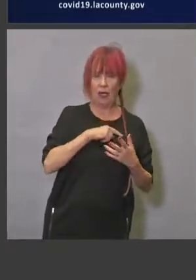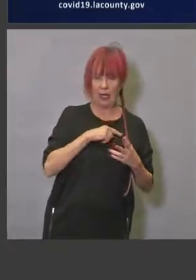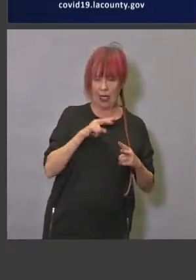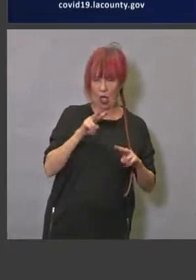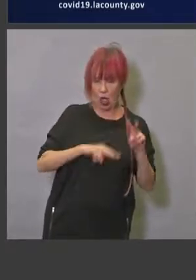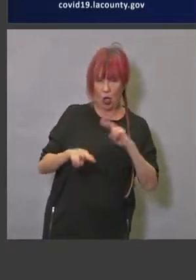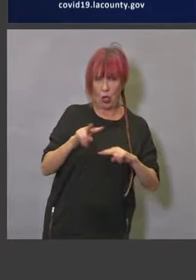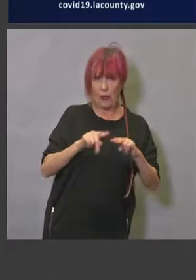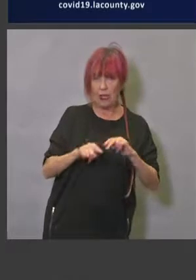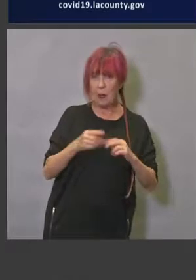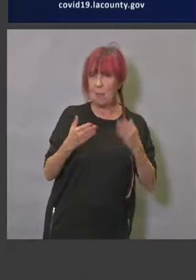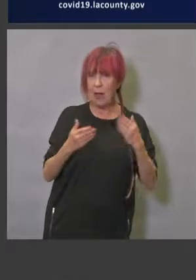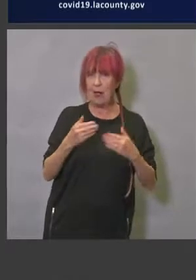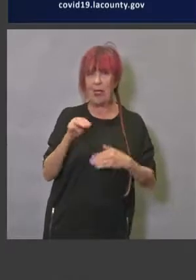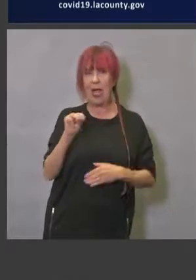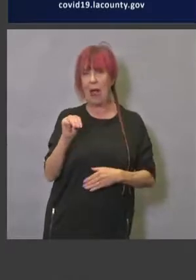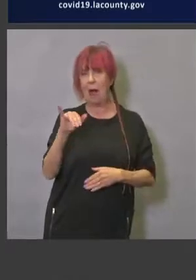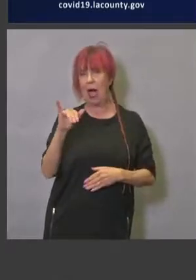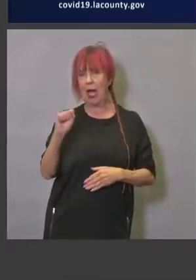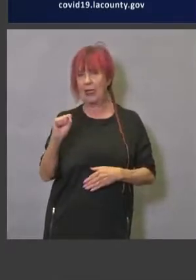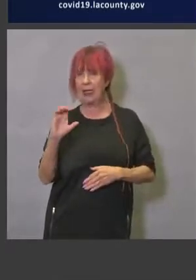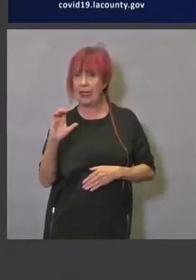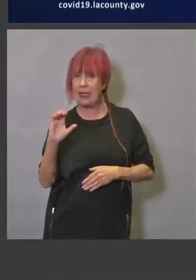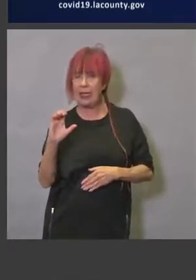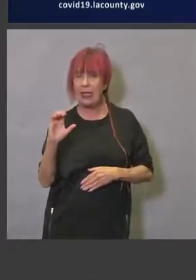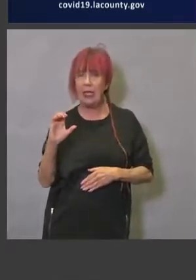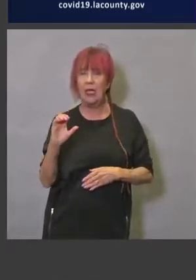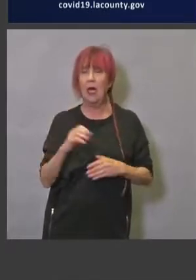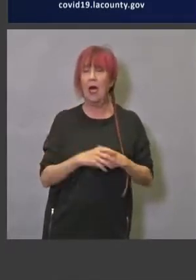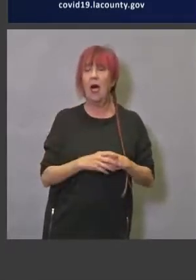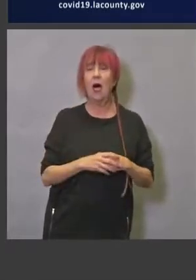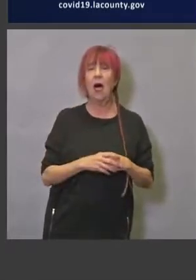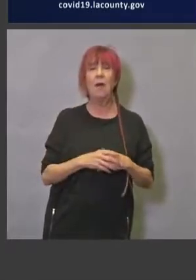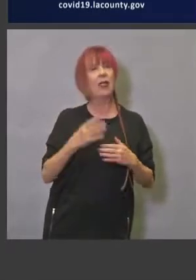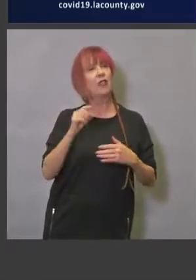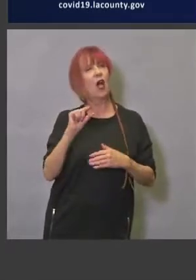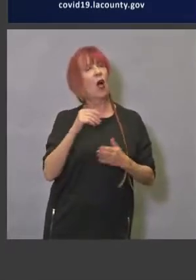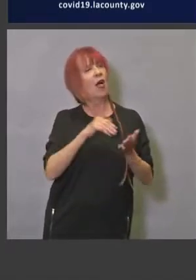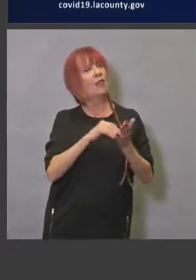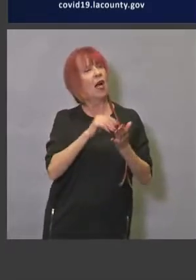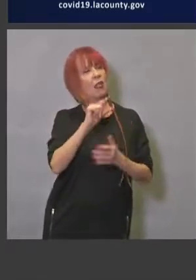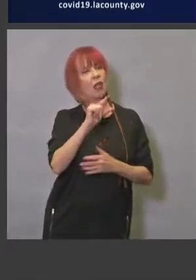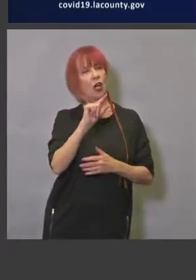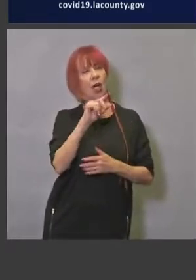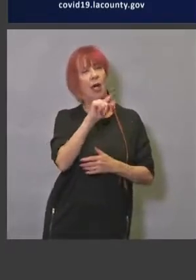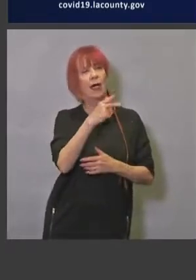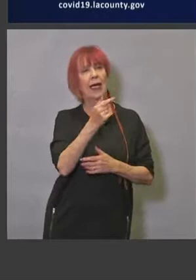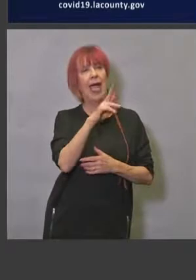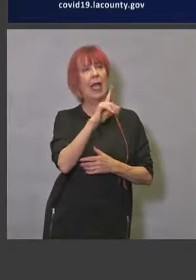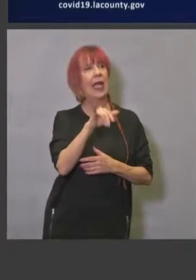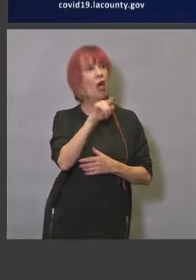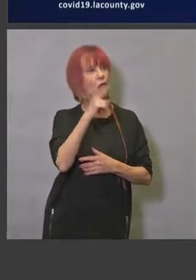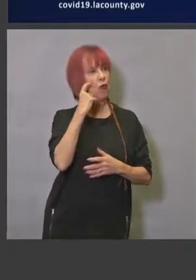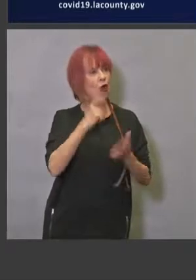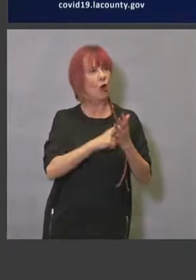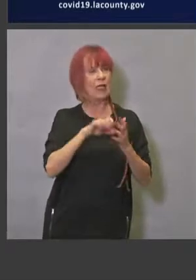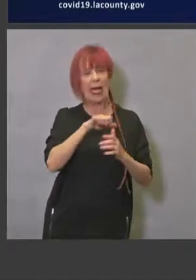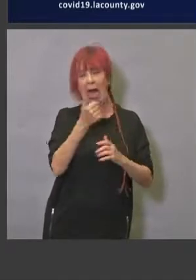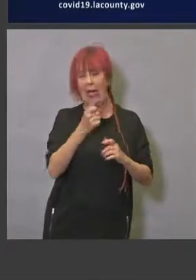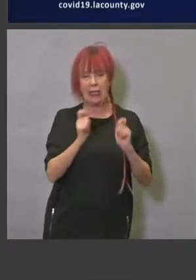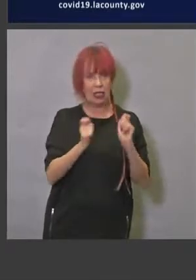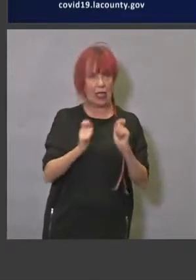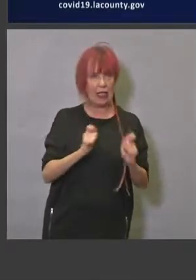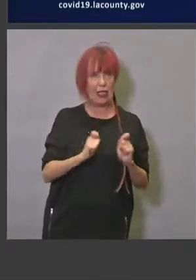might have been MIS-C cases? And for Dr. Galley, are you noticing any changes in the hospitalization trends,